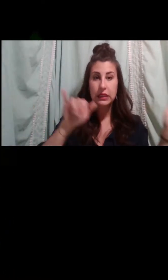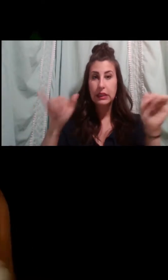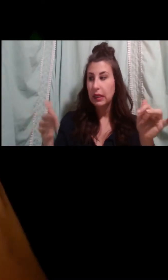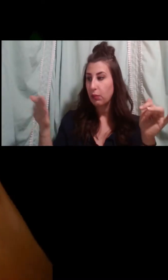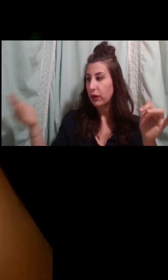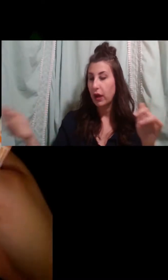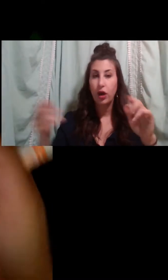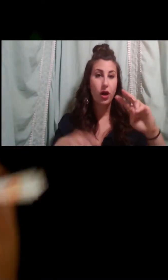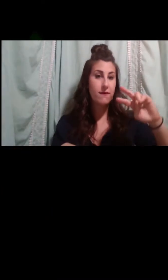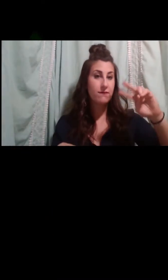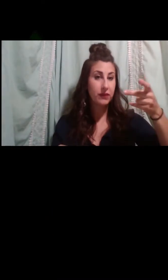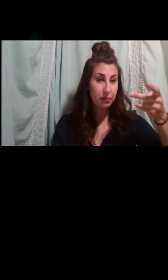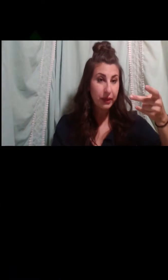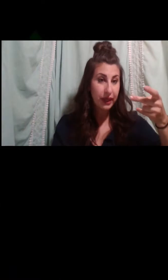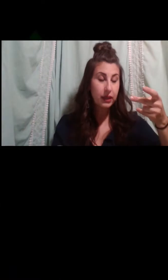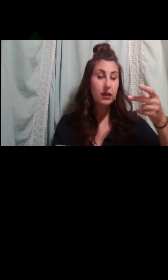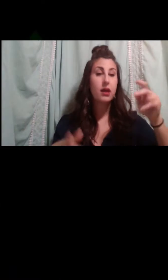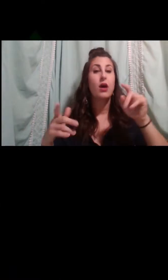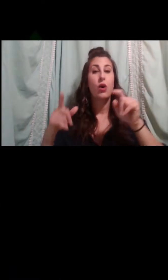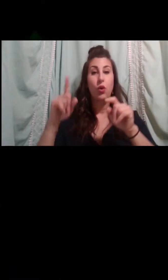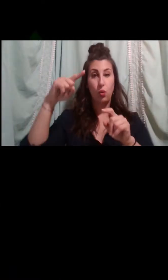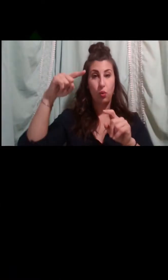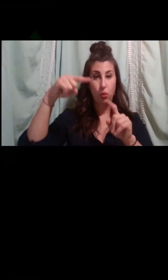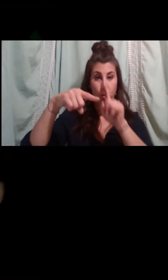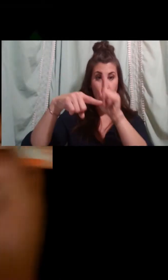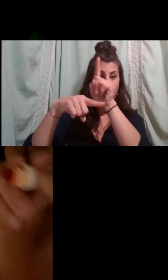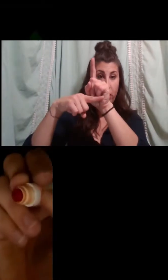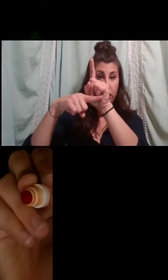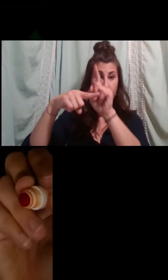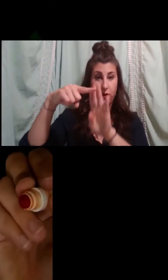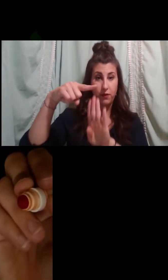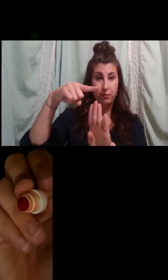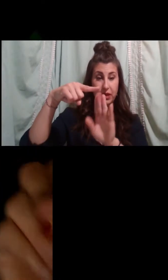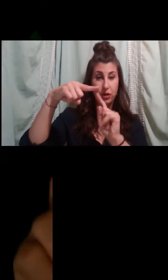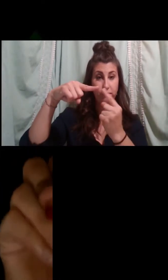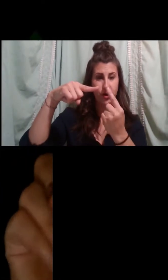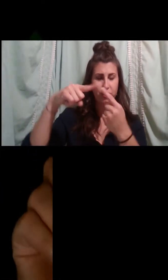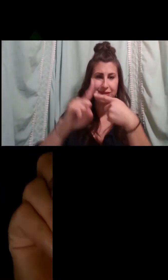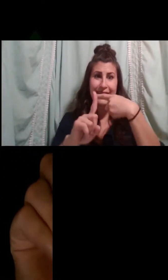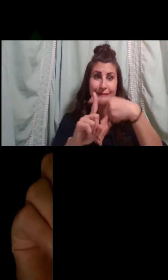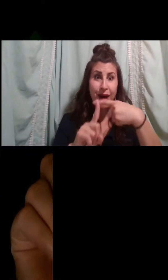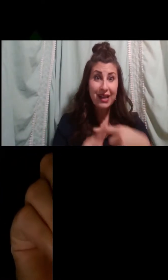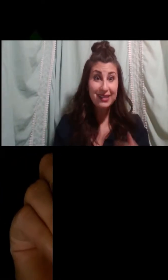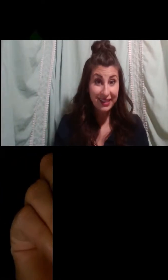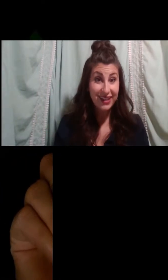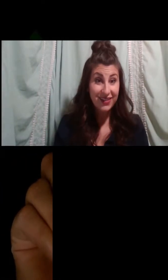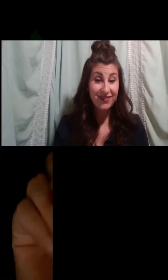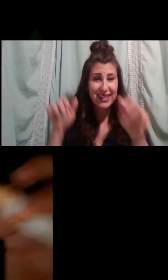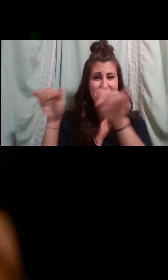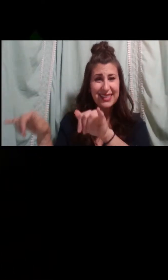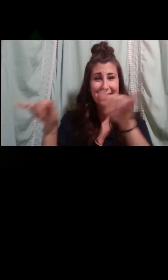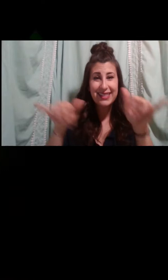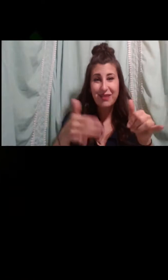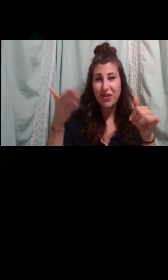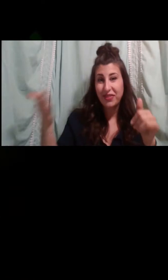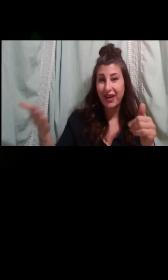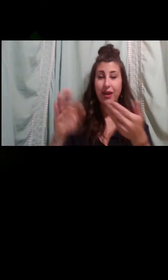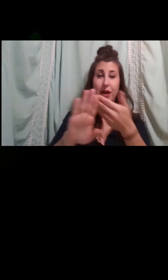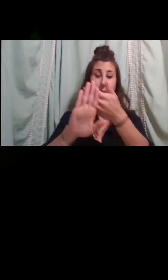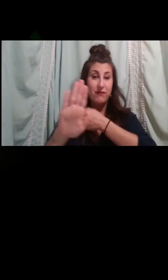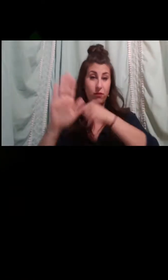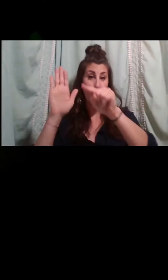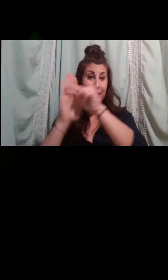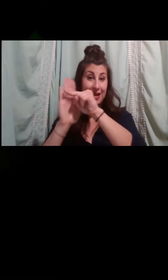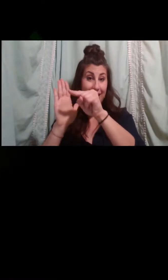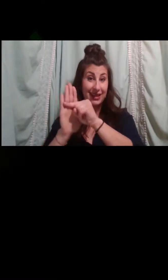negative 1st, flip it, is now 1 over b to the 1st with a positive. Okay, same thing over here. It was